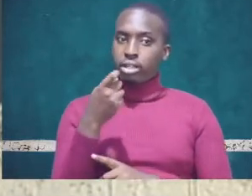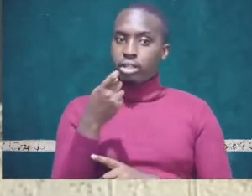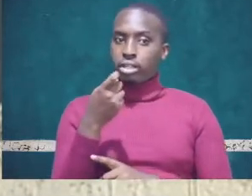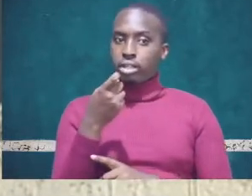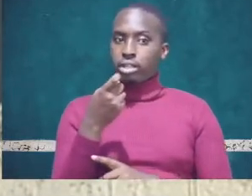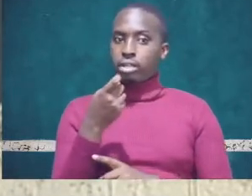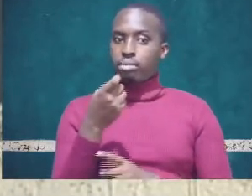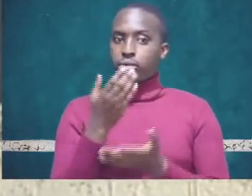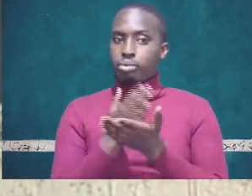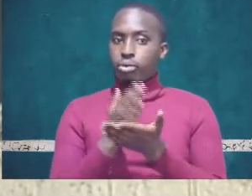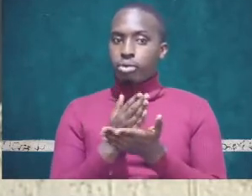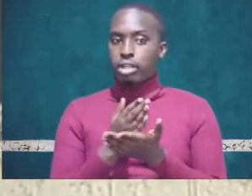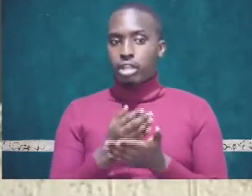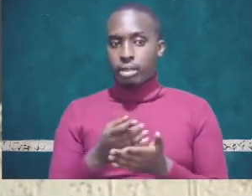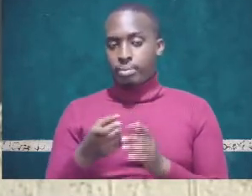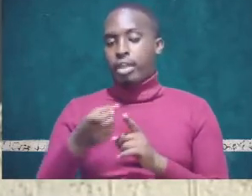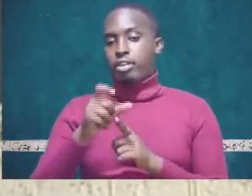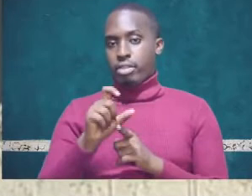demanded increased from